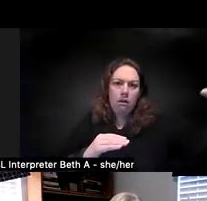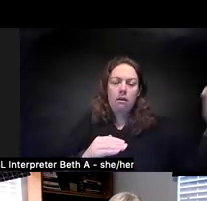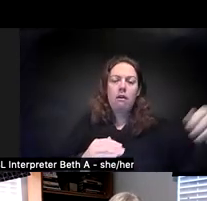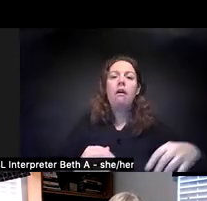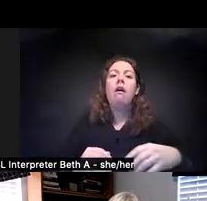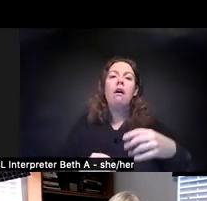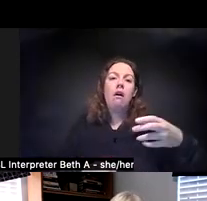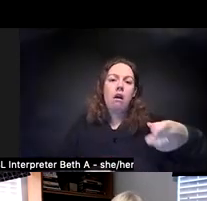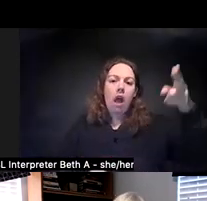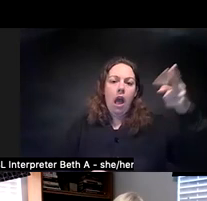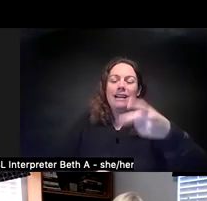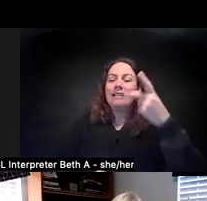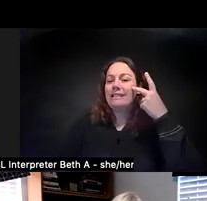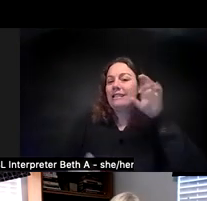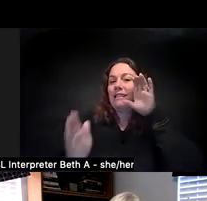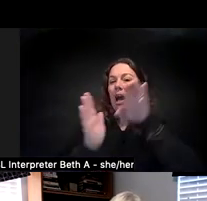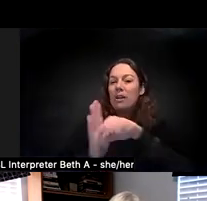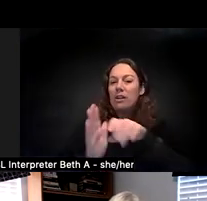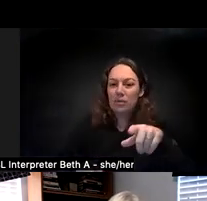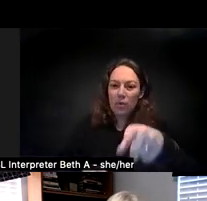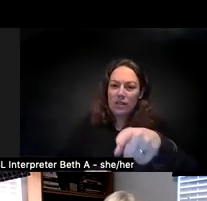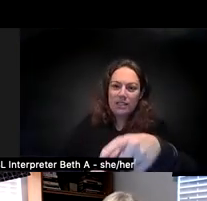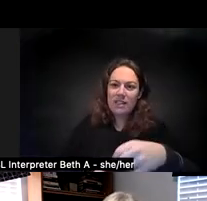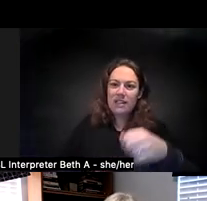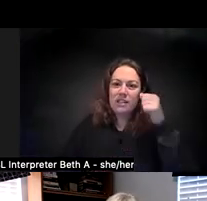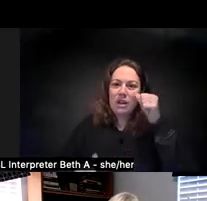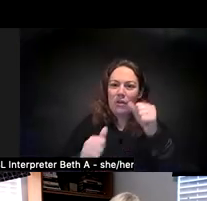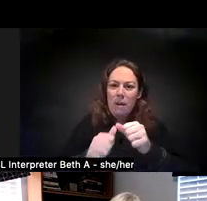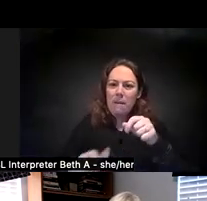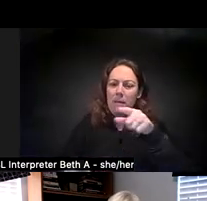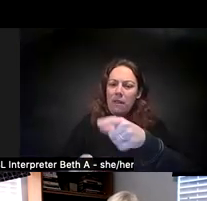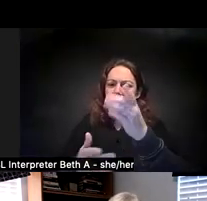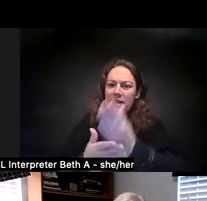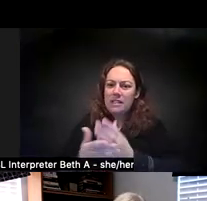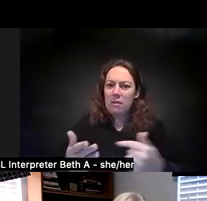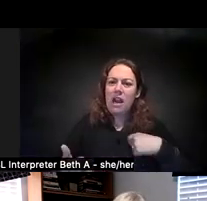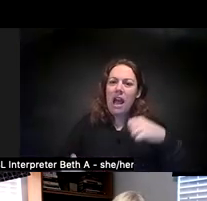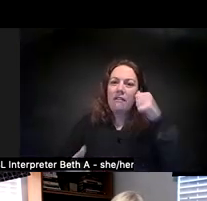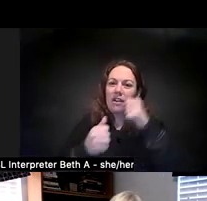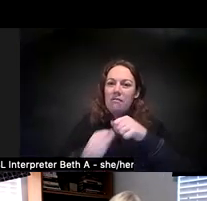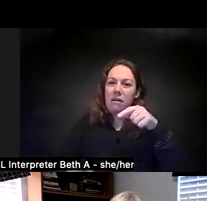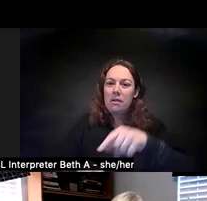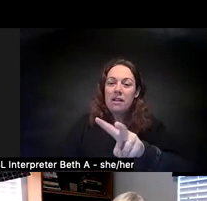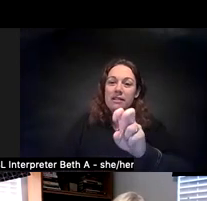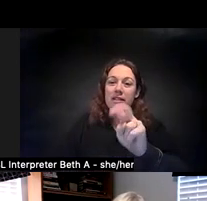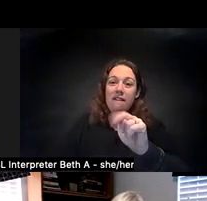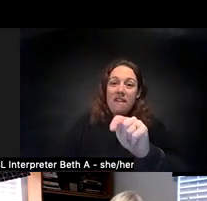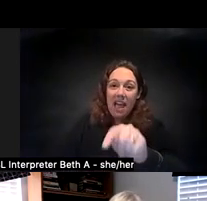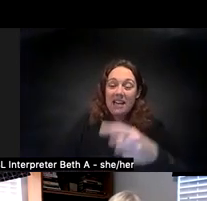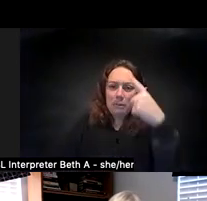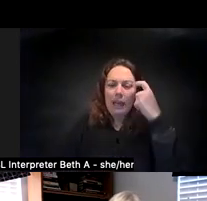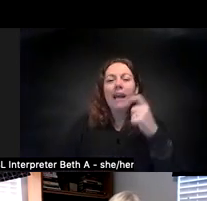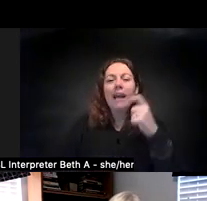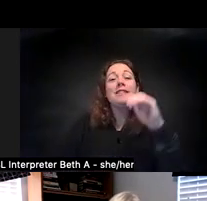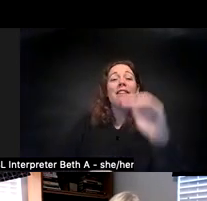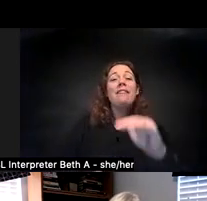strip to the right, where the little boy says, "We've been in this part already, mommy, I remember this event," because he's short enough that all he